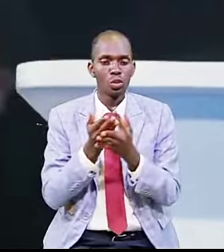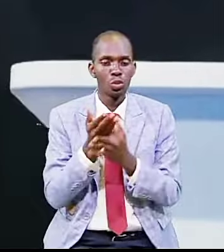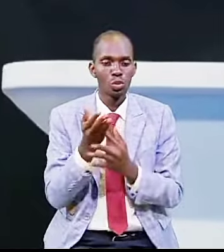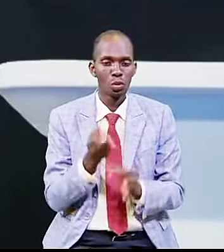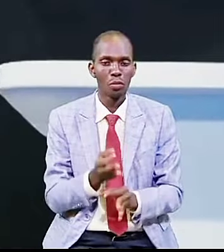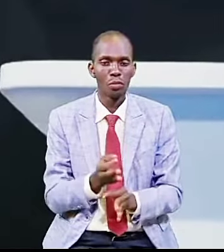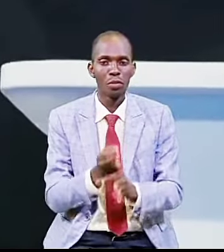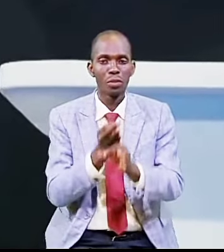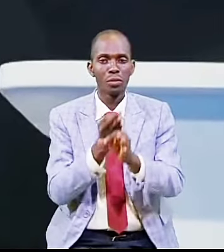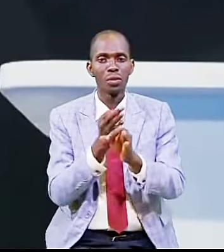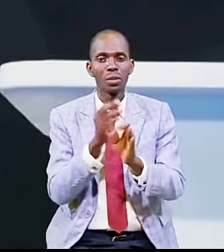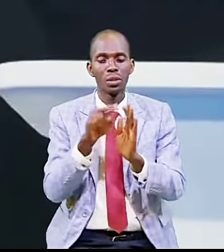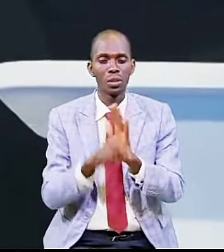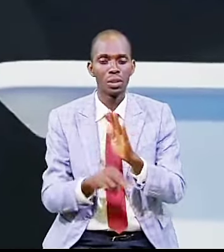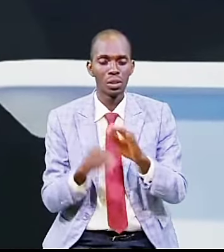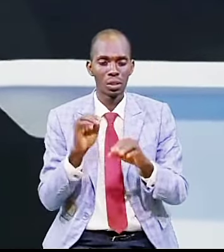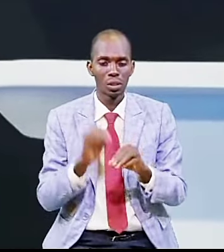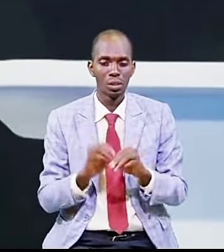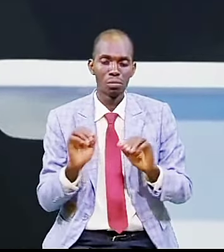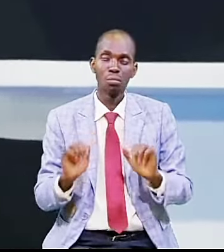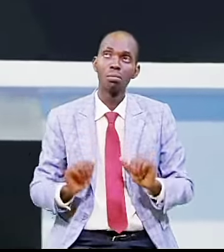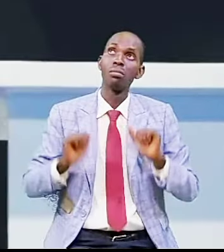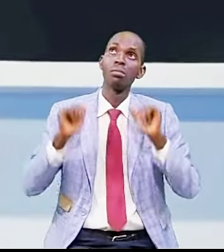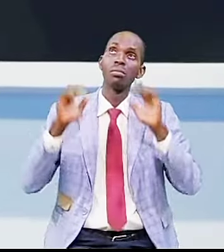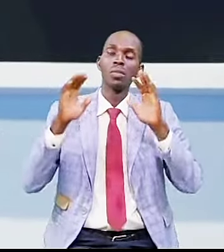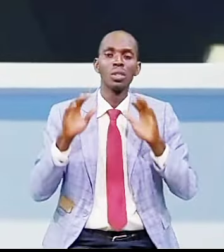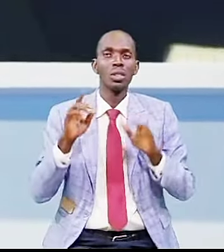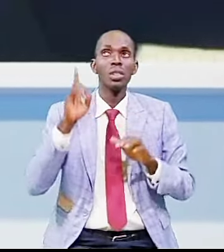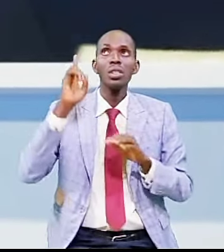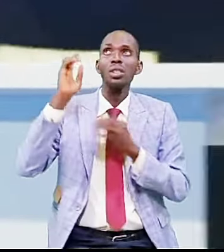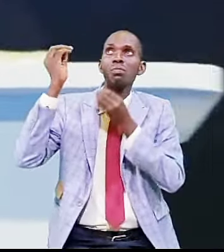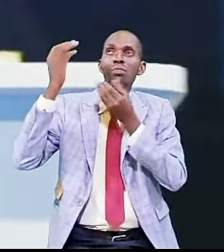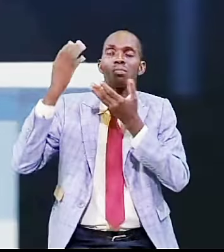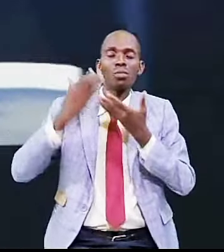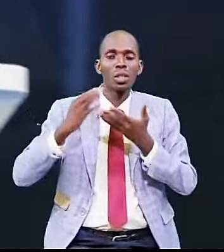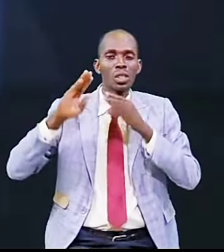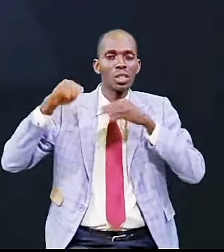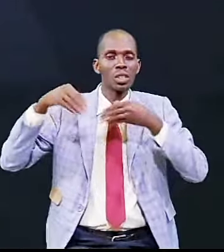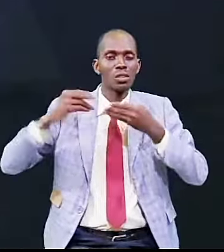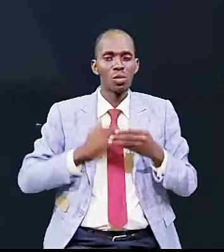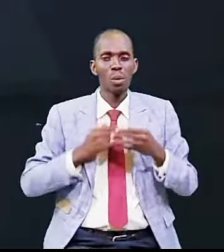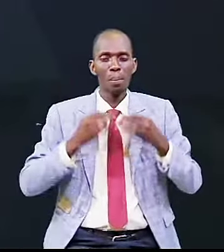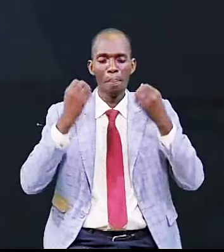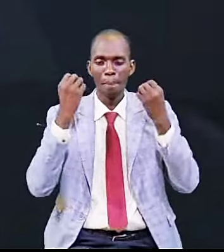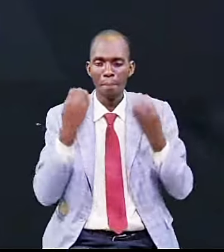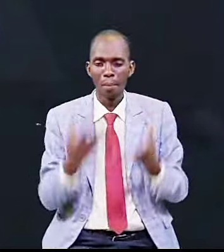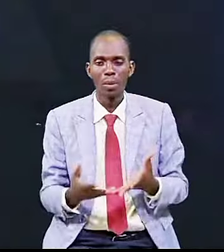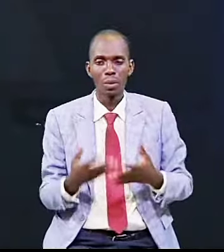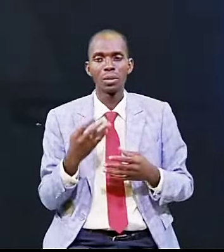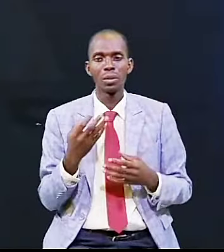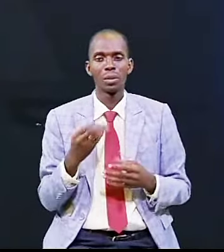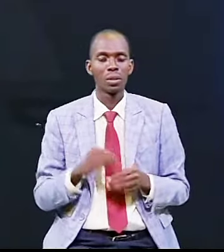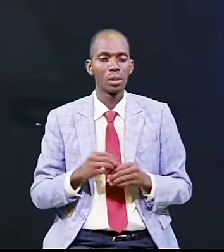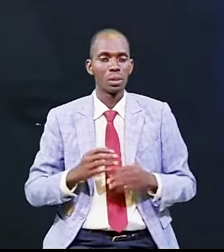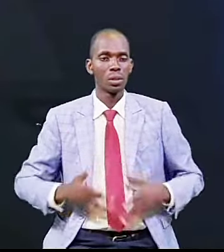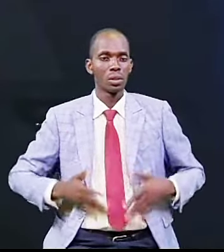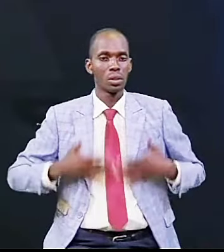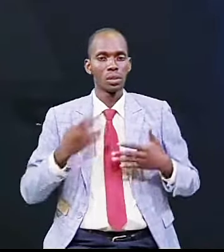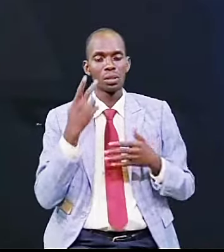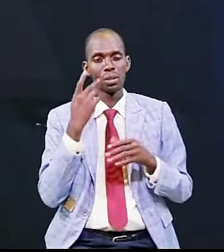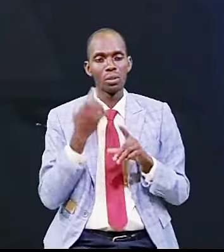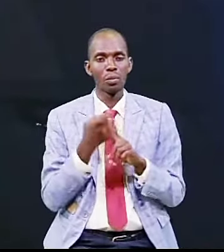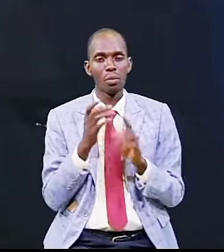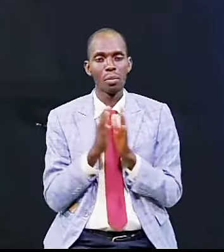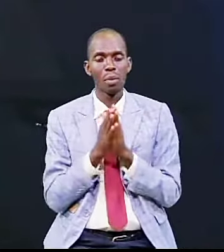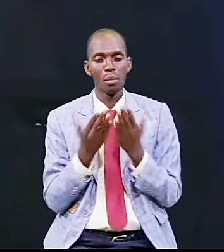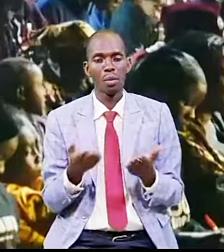in commitment. He gives us plenteous supply. We're looking at Philippians chapter 4, and I read here